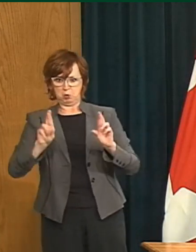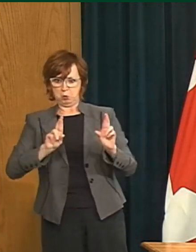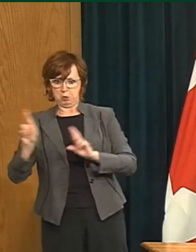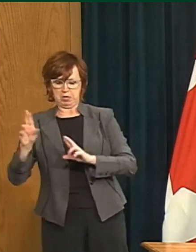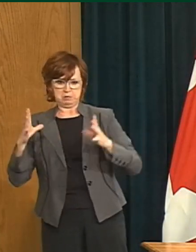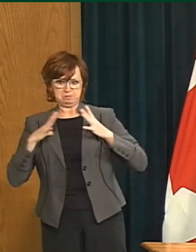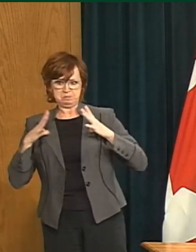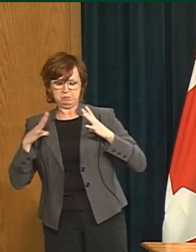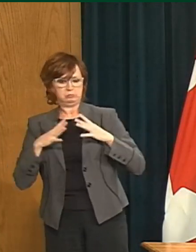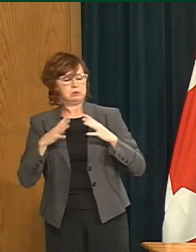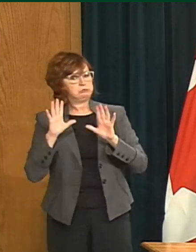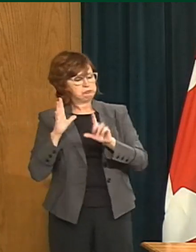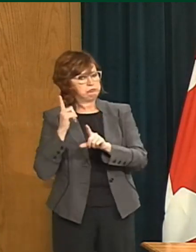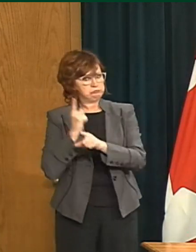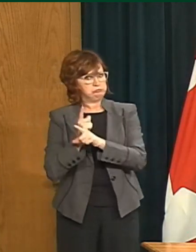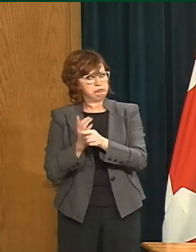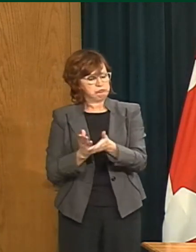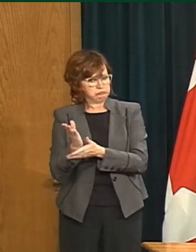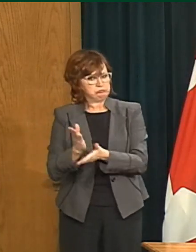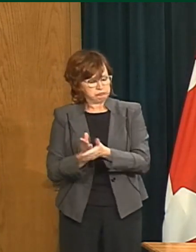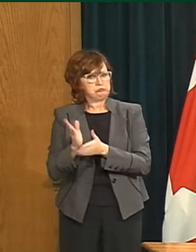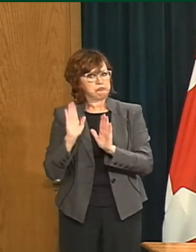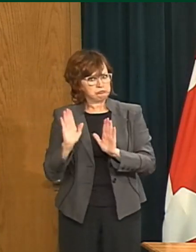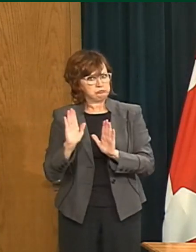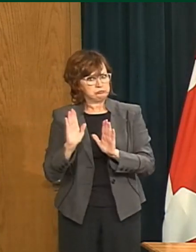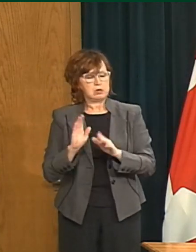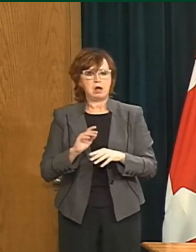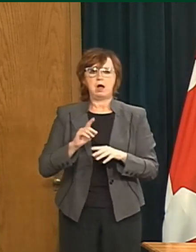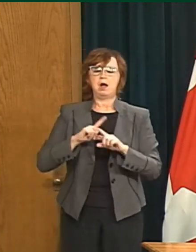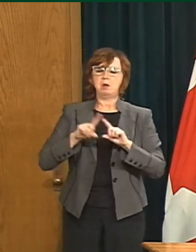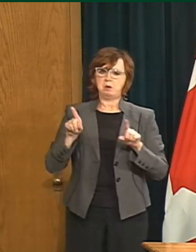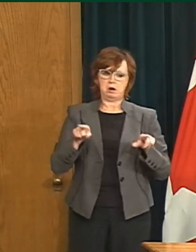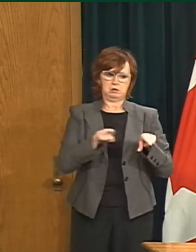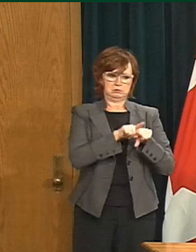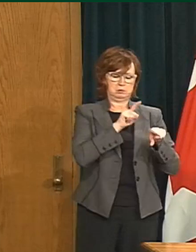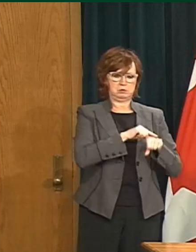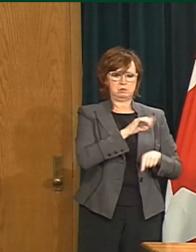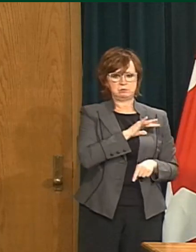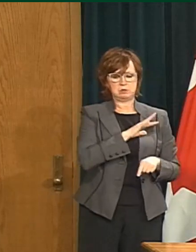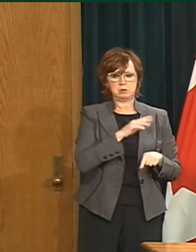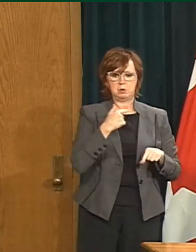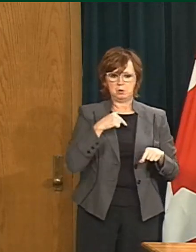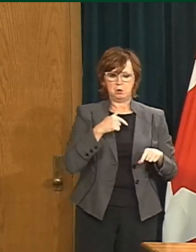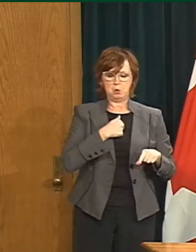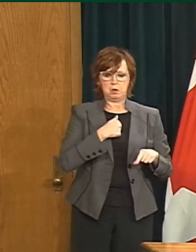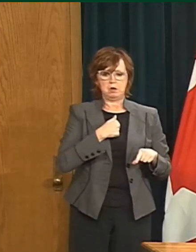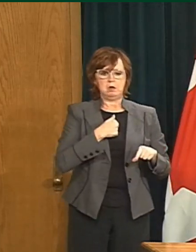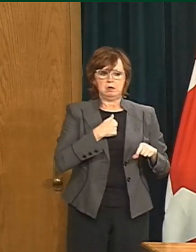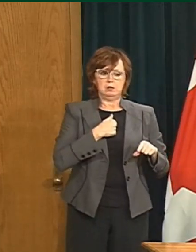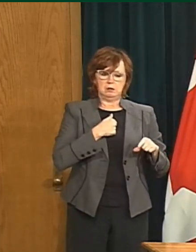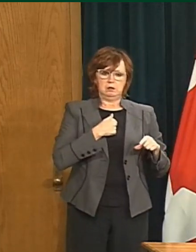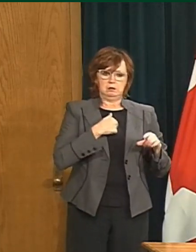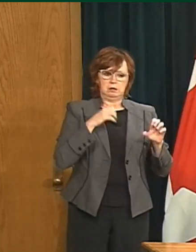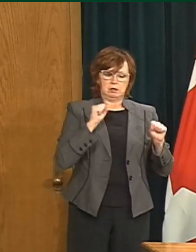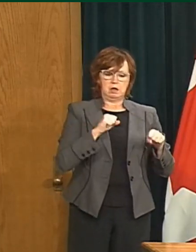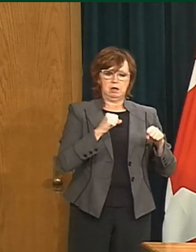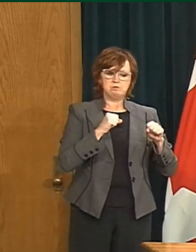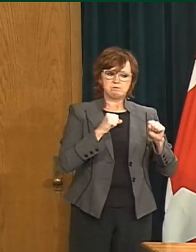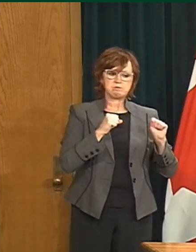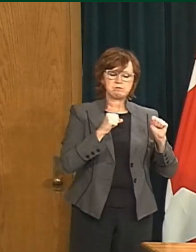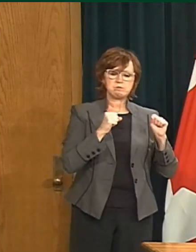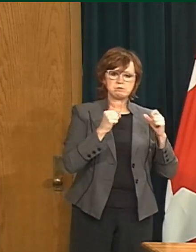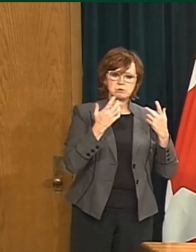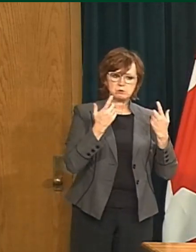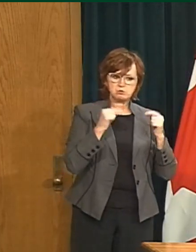hospitalizations, as they should be, we have an opportunity to ensure that those projections do not become a reality in